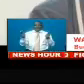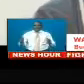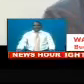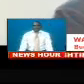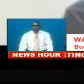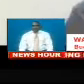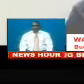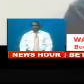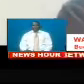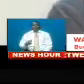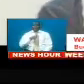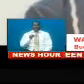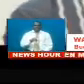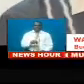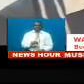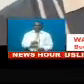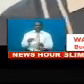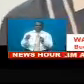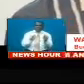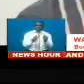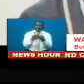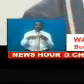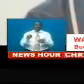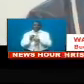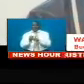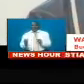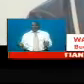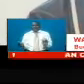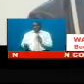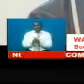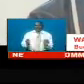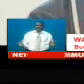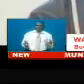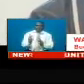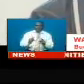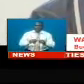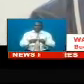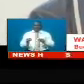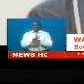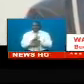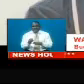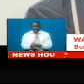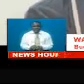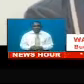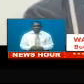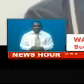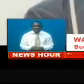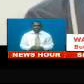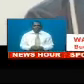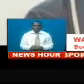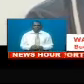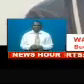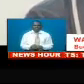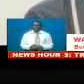purposes. We need to build a needed legal framework to encourage the small-scale businesses to join forces